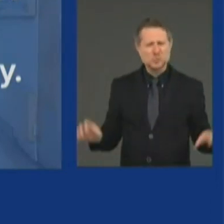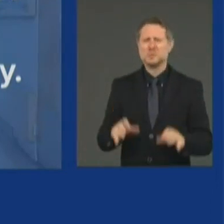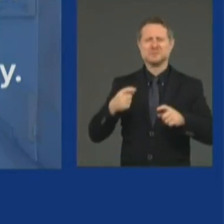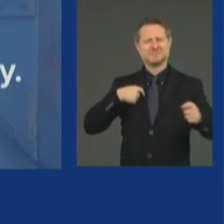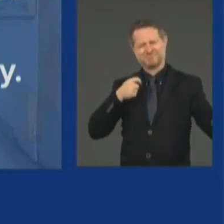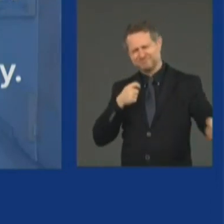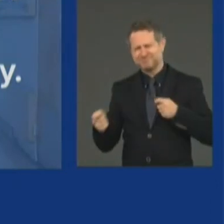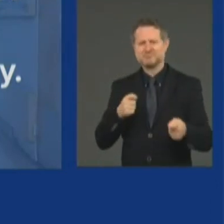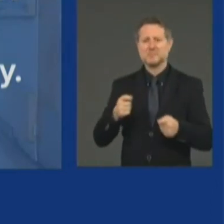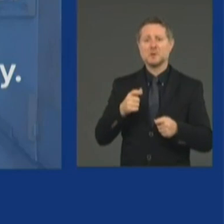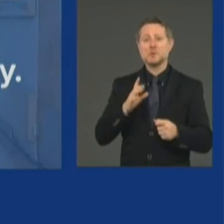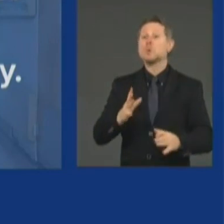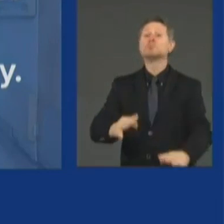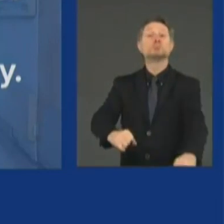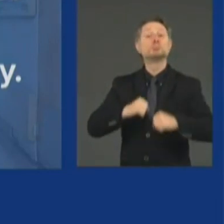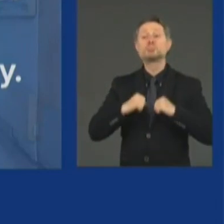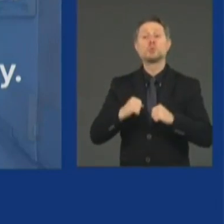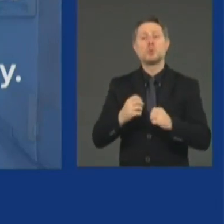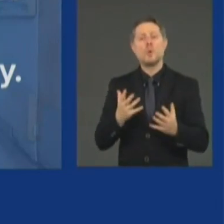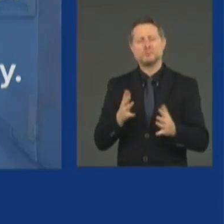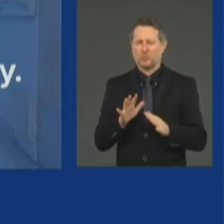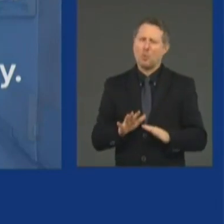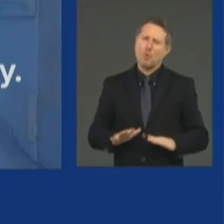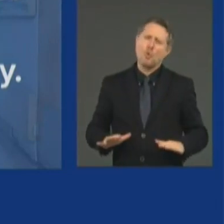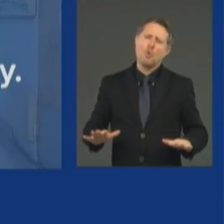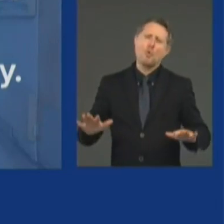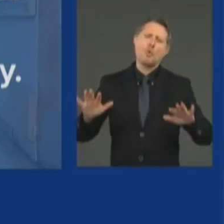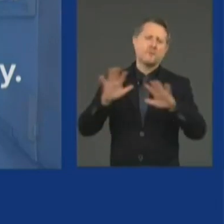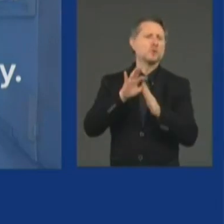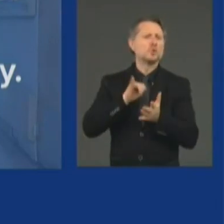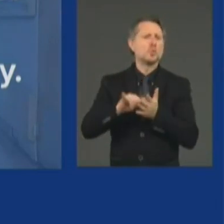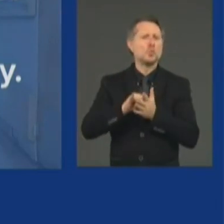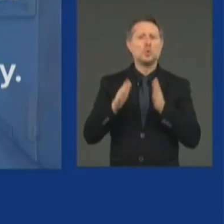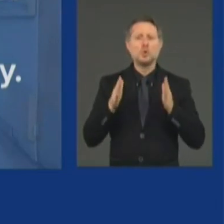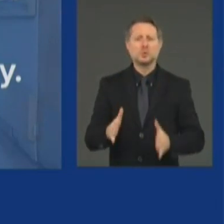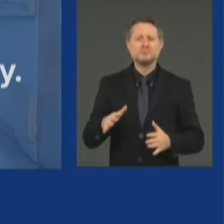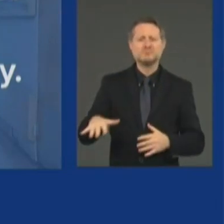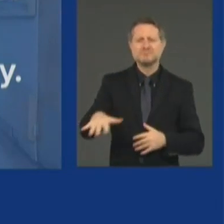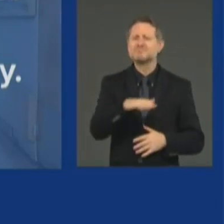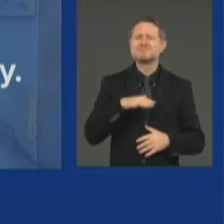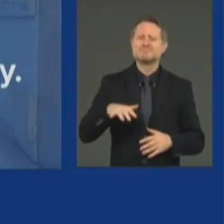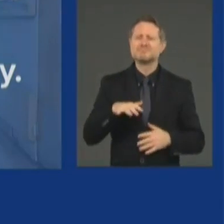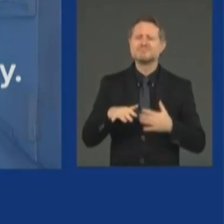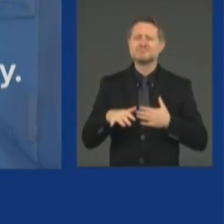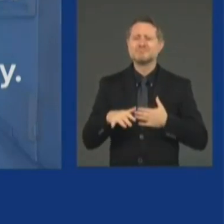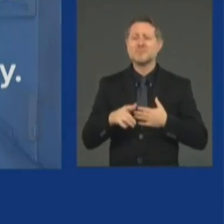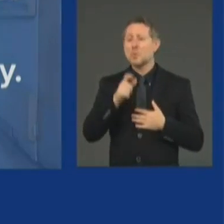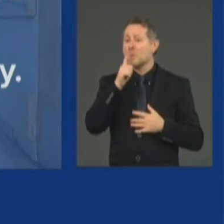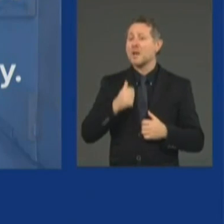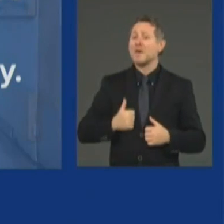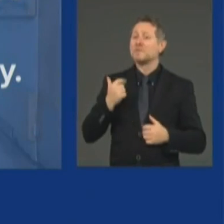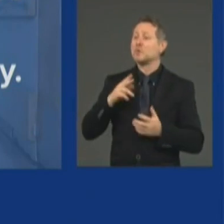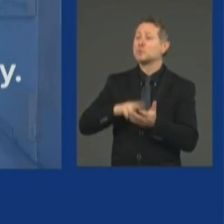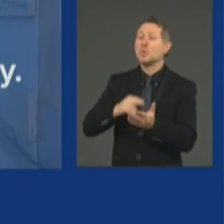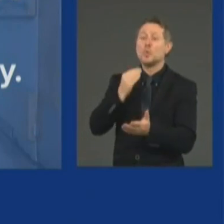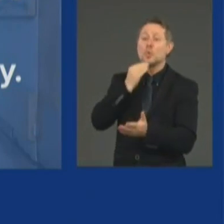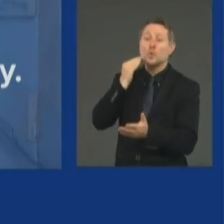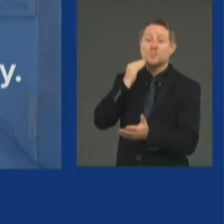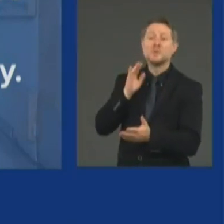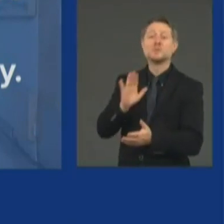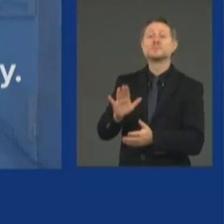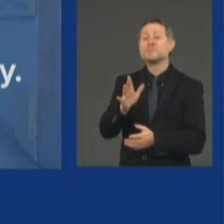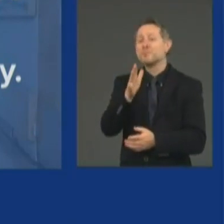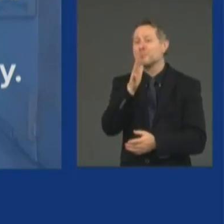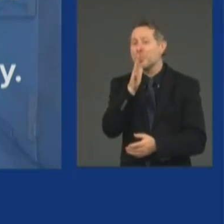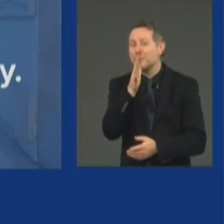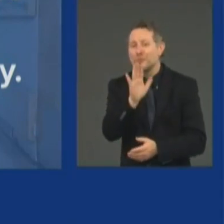protect the lives of New Yorkers. Who's in a nursing home? This is your mother, this is